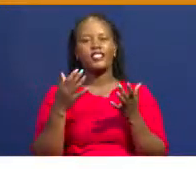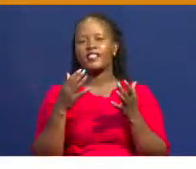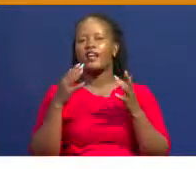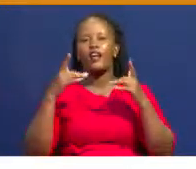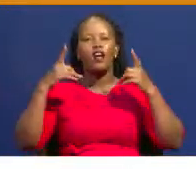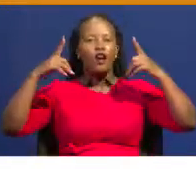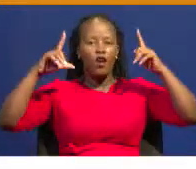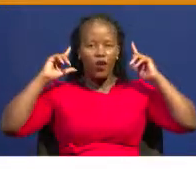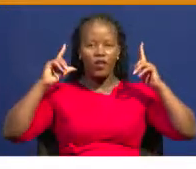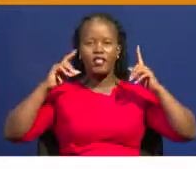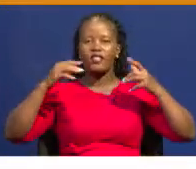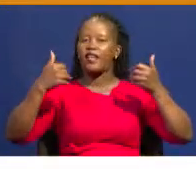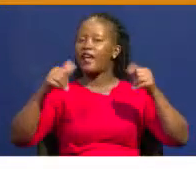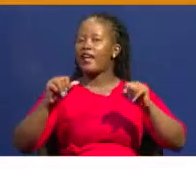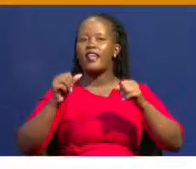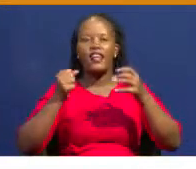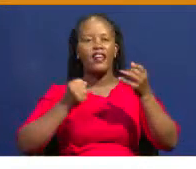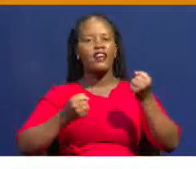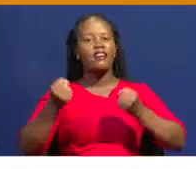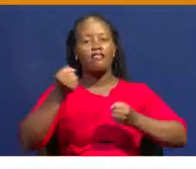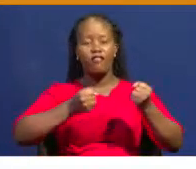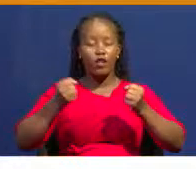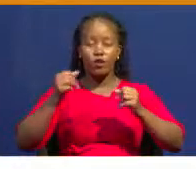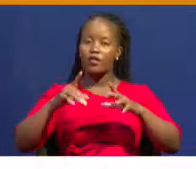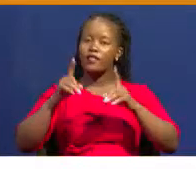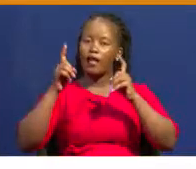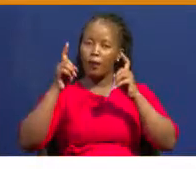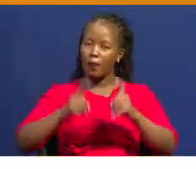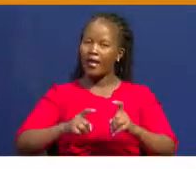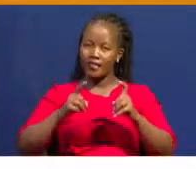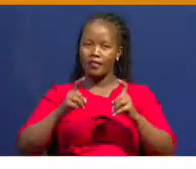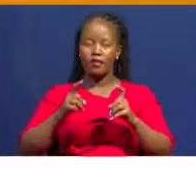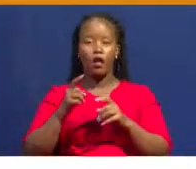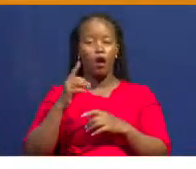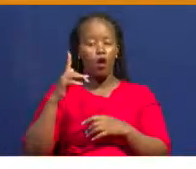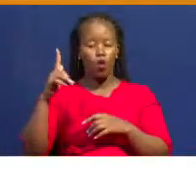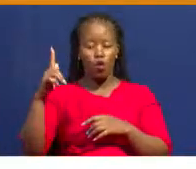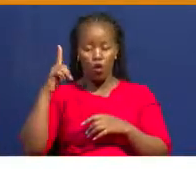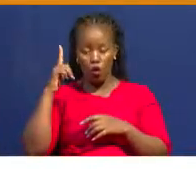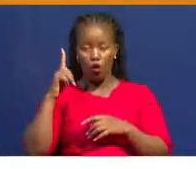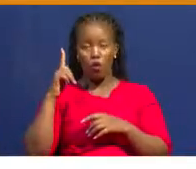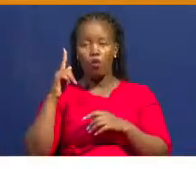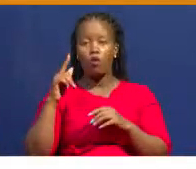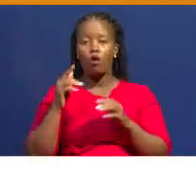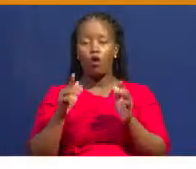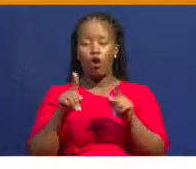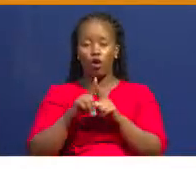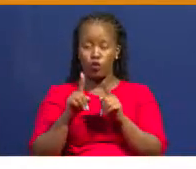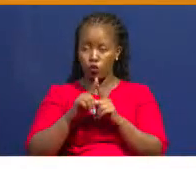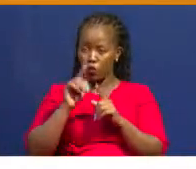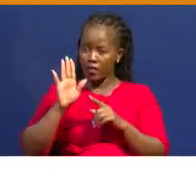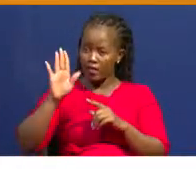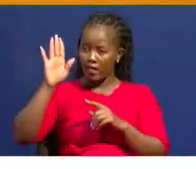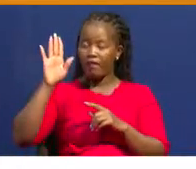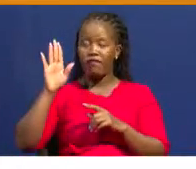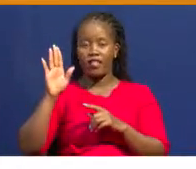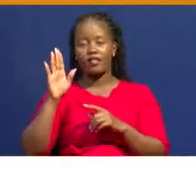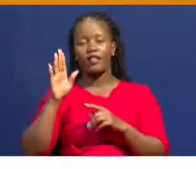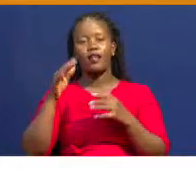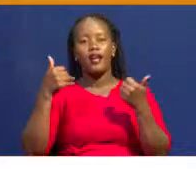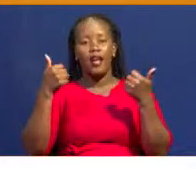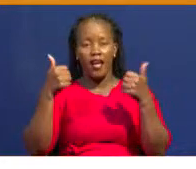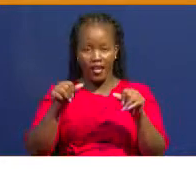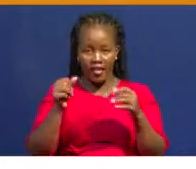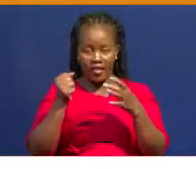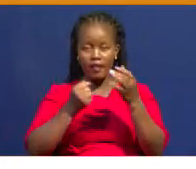is called commercial vehicle, it is mandatory. Actually, by law, by the Traffic Act, every vehicle on Kenyan